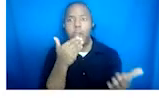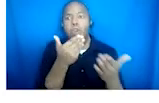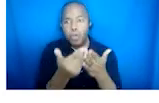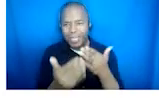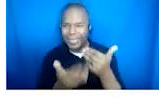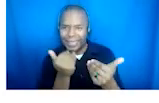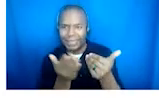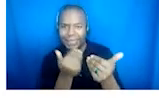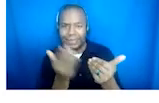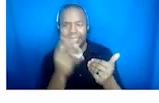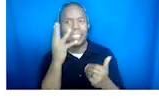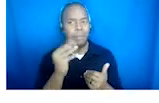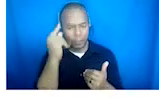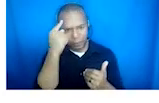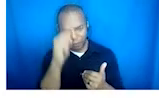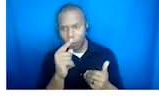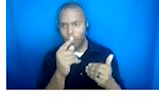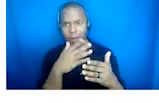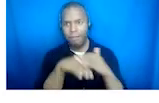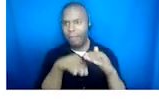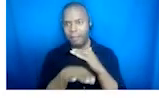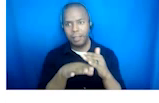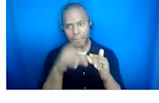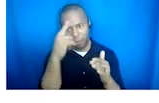how they could make that happen. It is so easy.